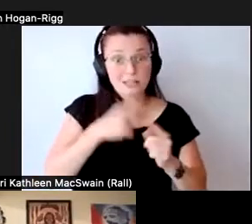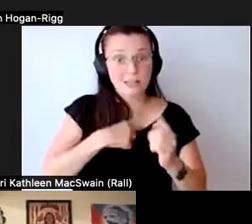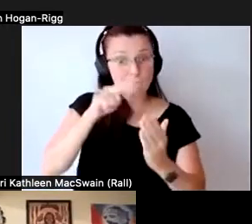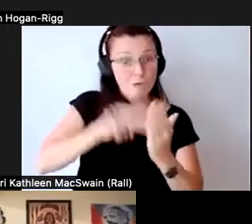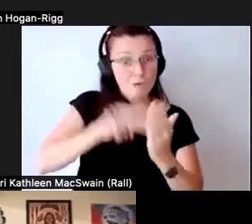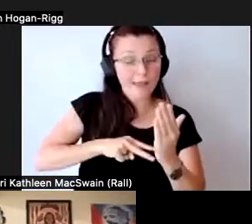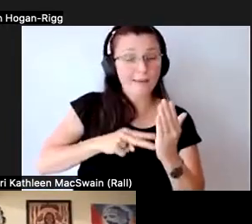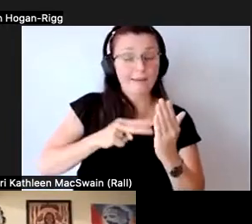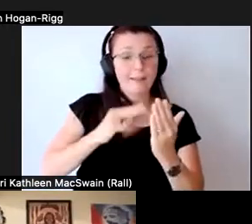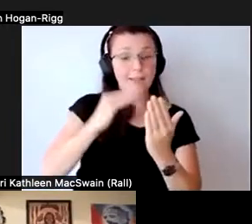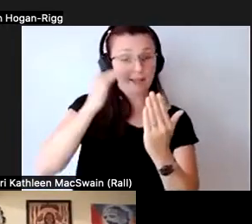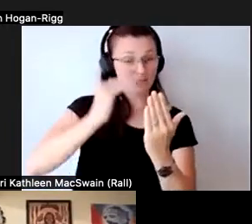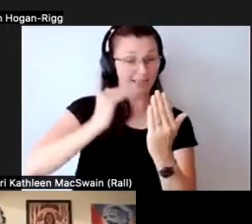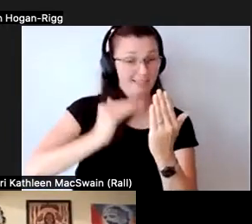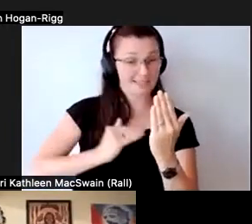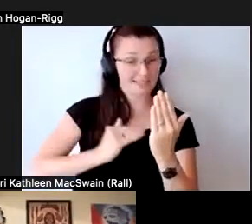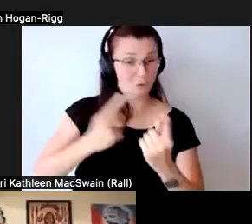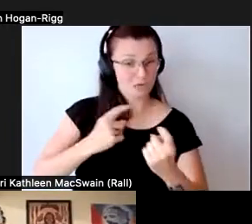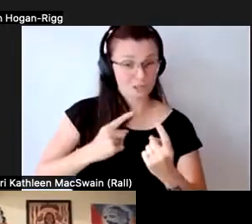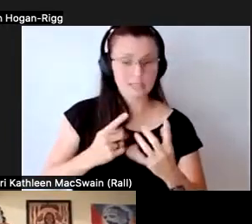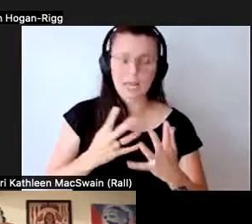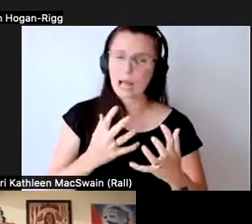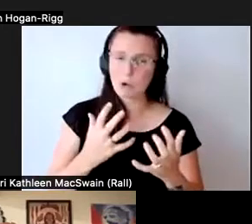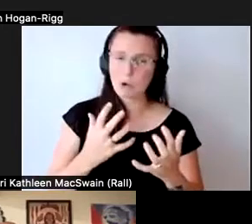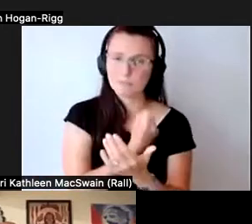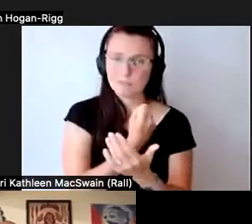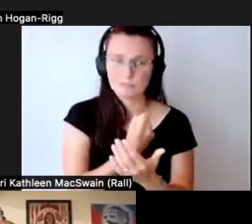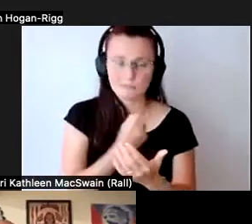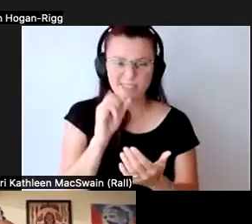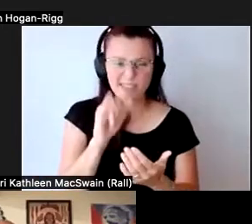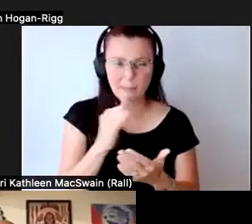had to address ourselves. So I'm going to talk about facts.